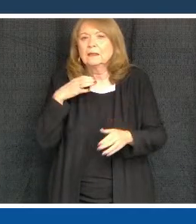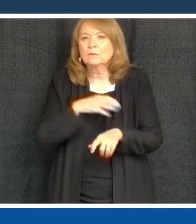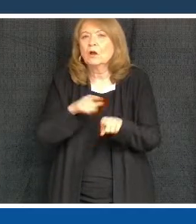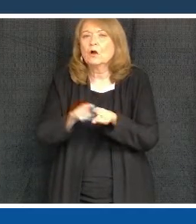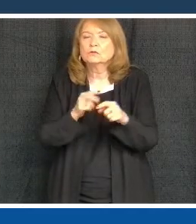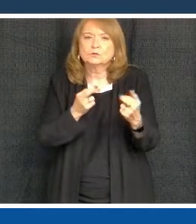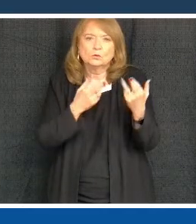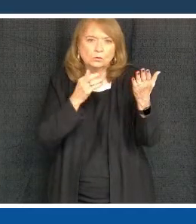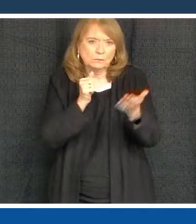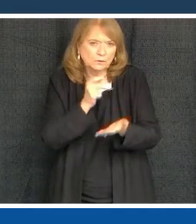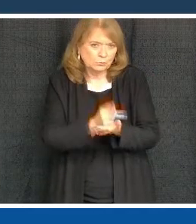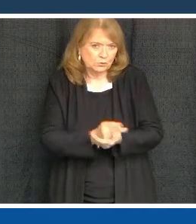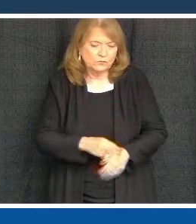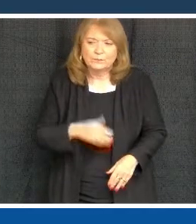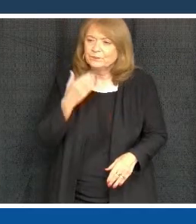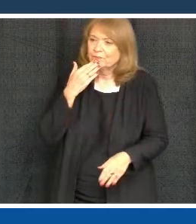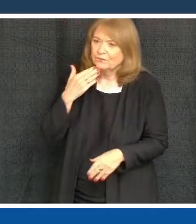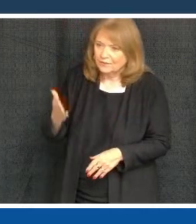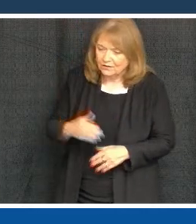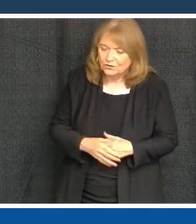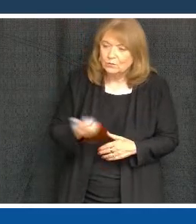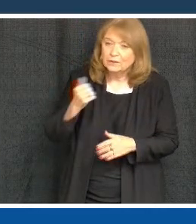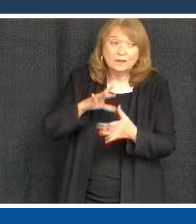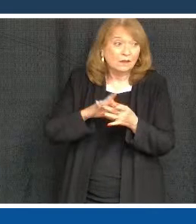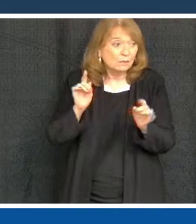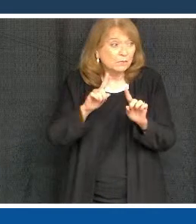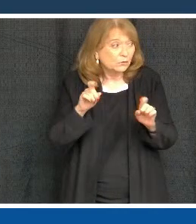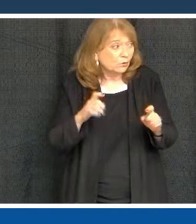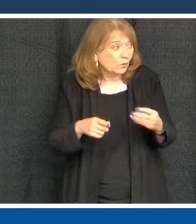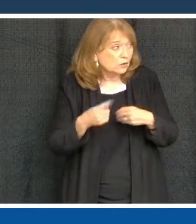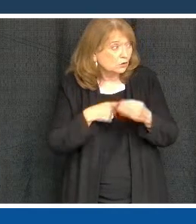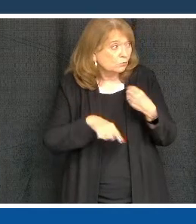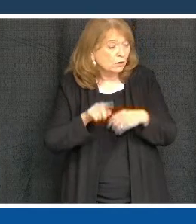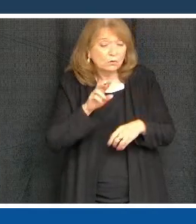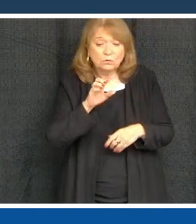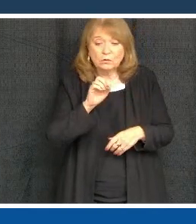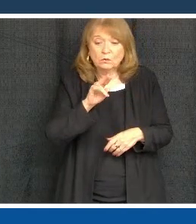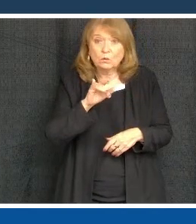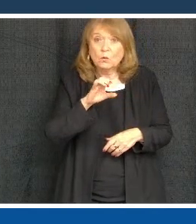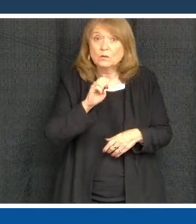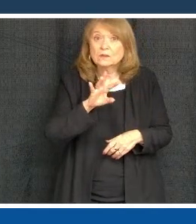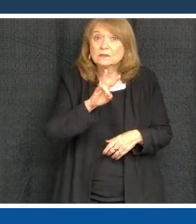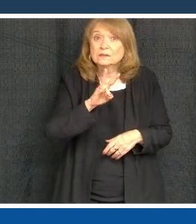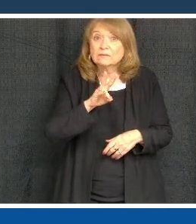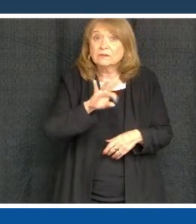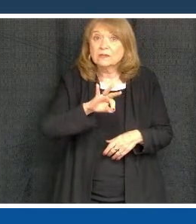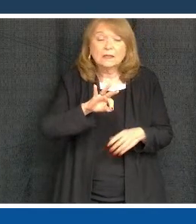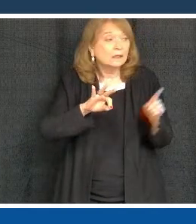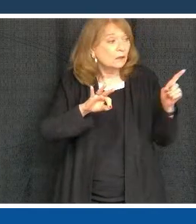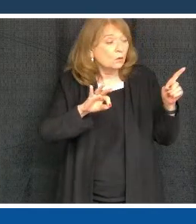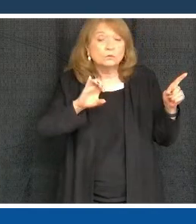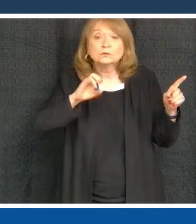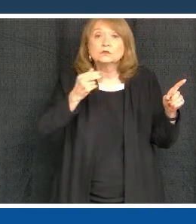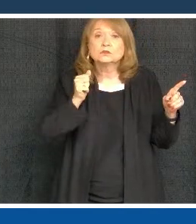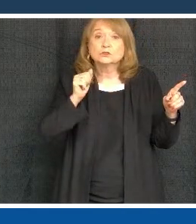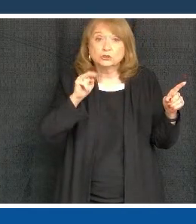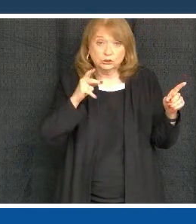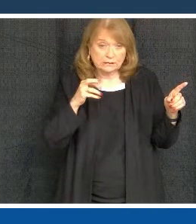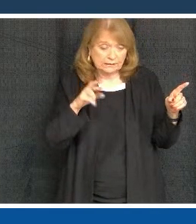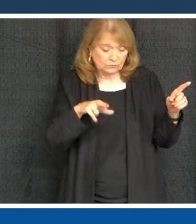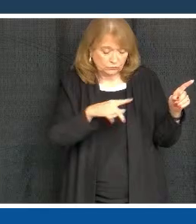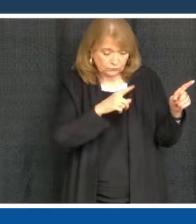approval. Thank you, Mr. Tyndall. Any comment or question regarding ordinance 79? Councilman Chandler, you're recognized. Thank you,